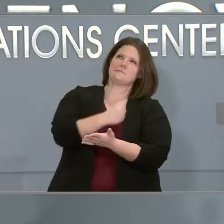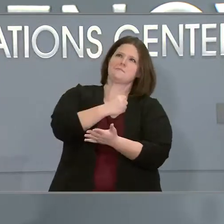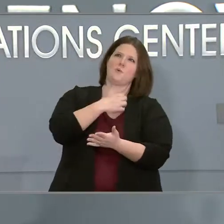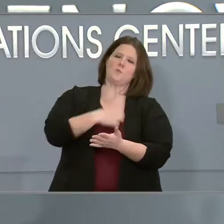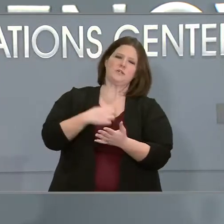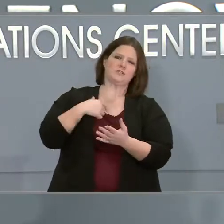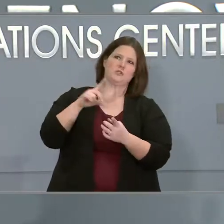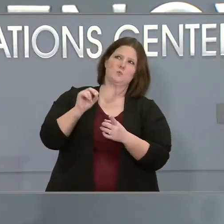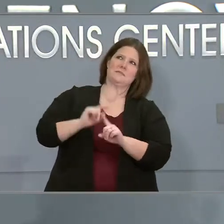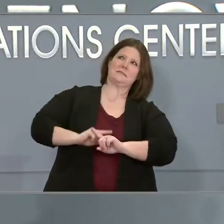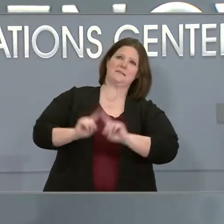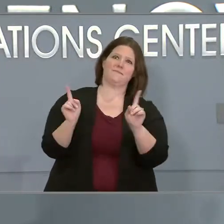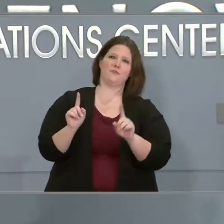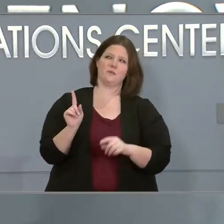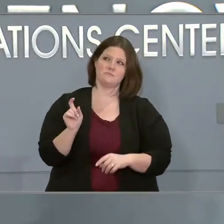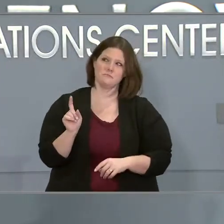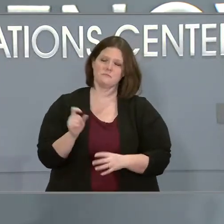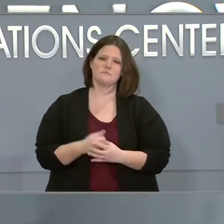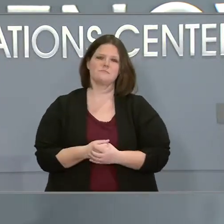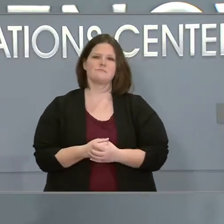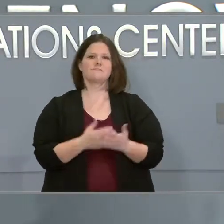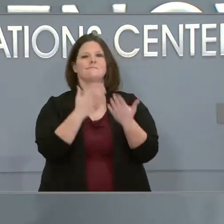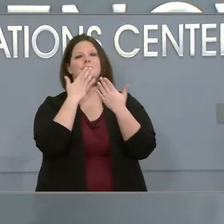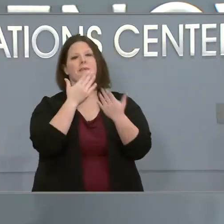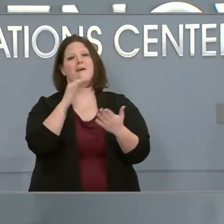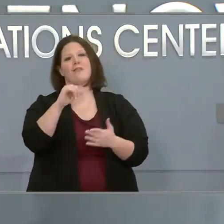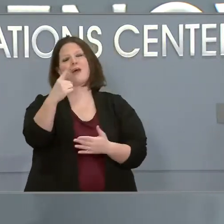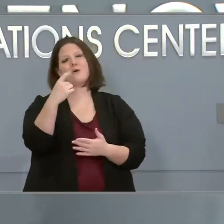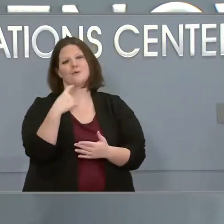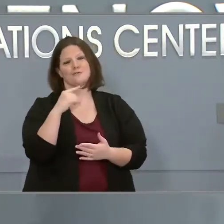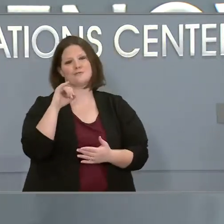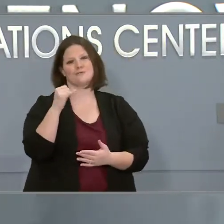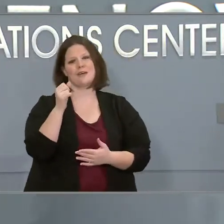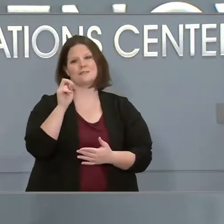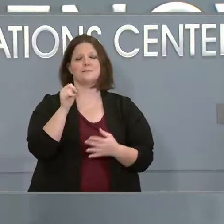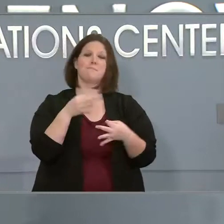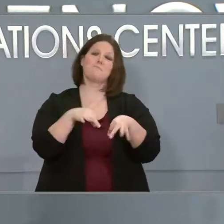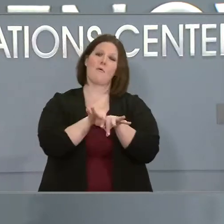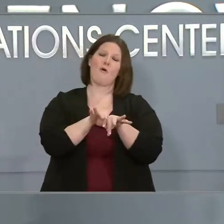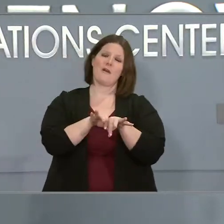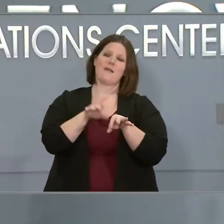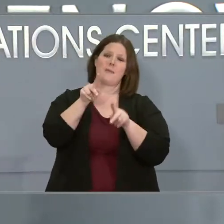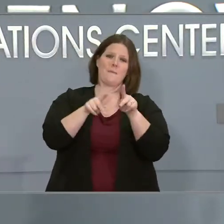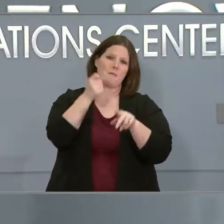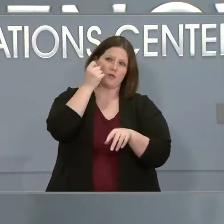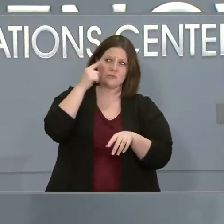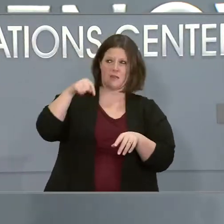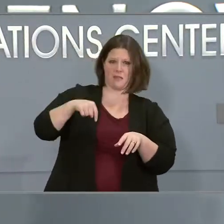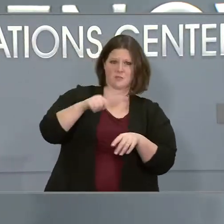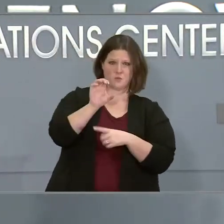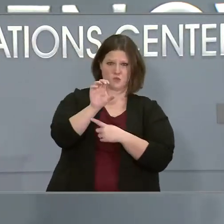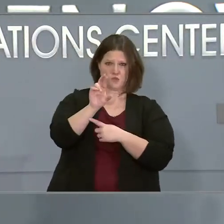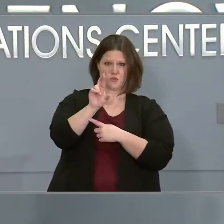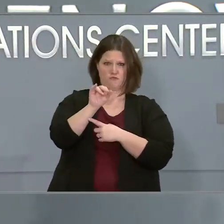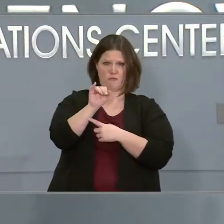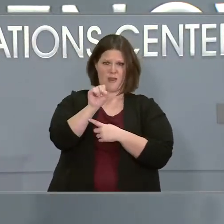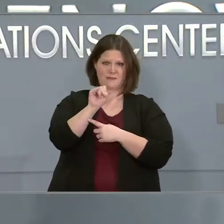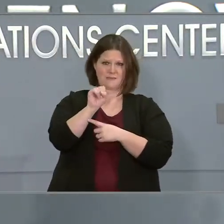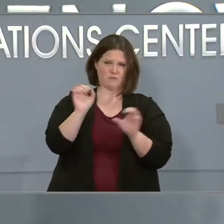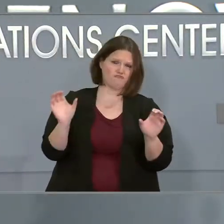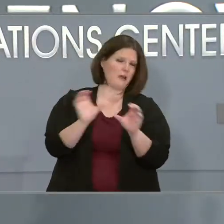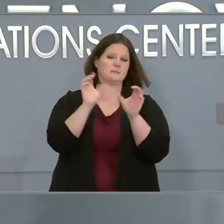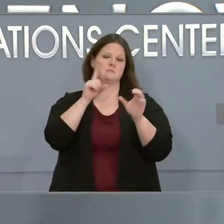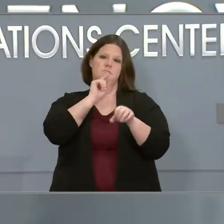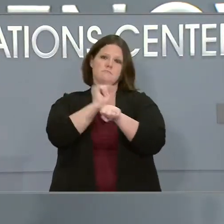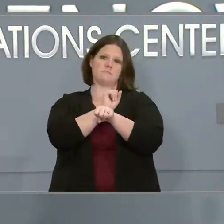differently. Well, thanks for that, Jason. You know, I always want to make sure folks say this was a crisis. You can't Monday